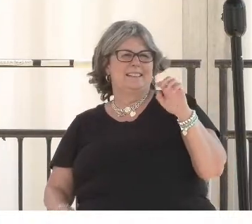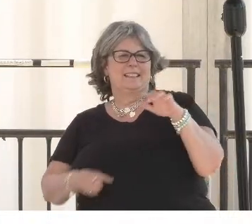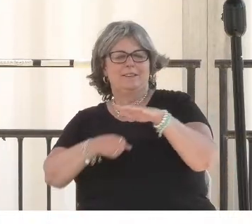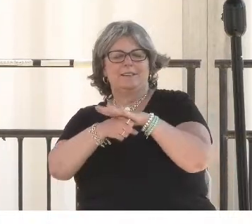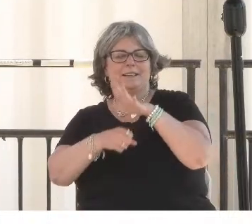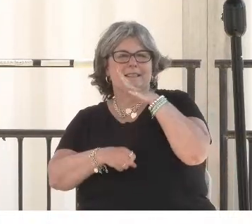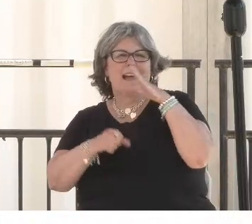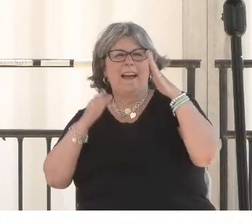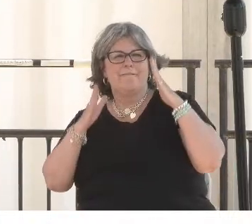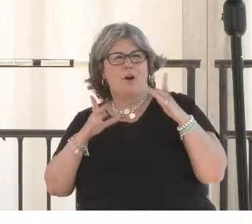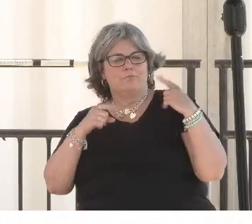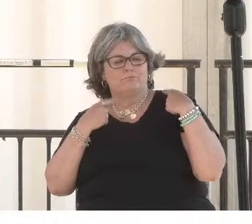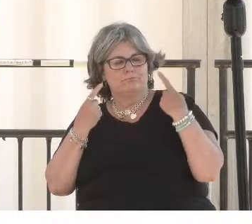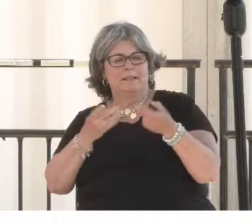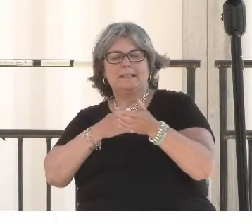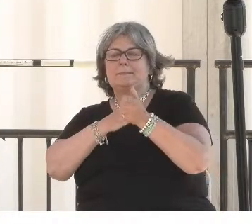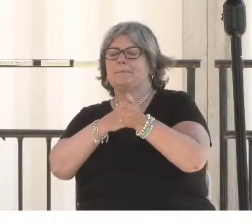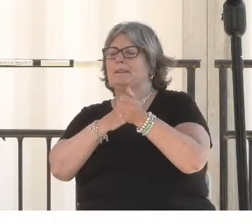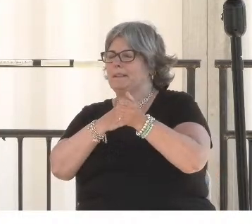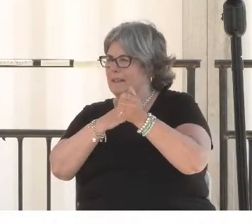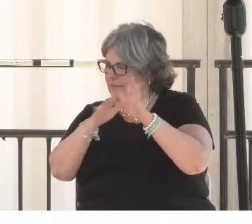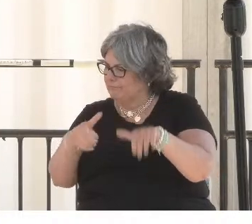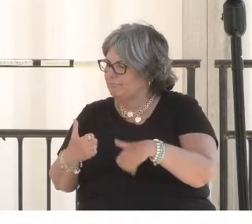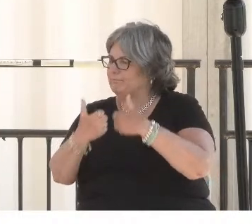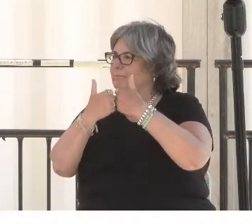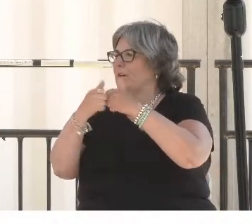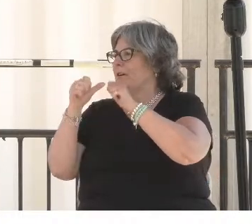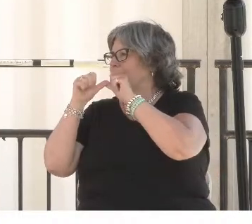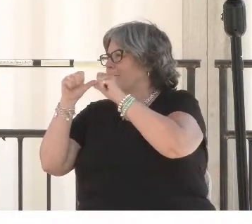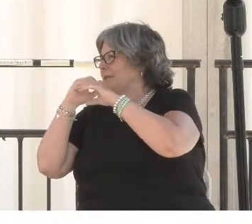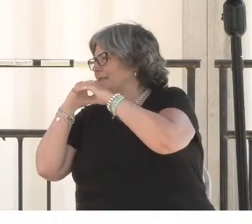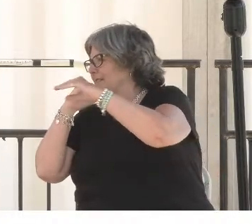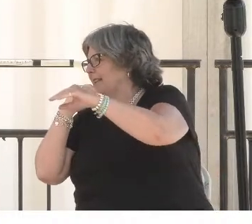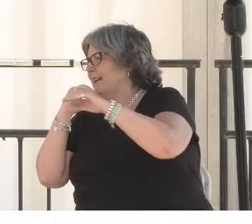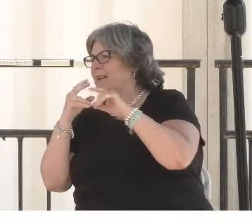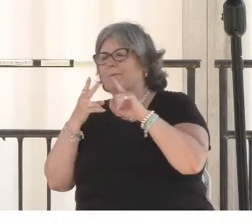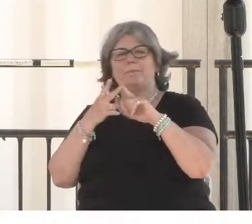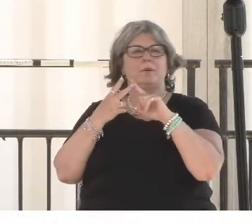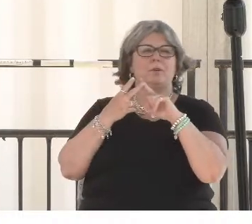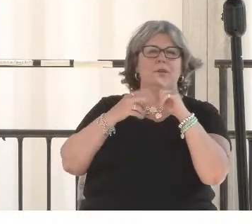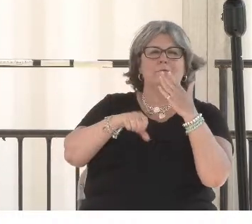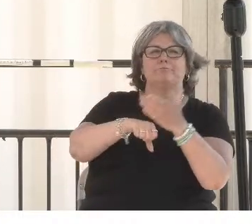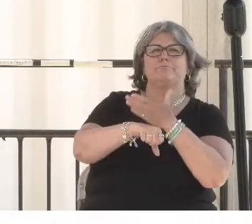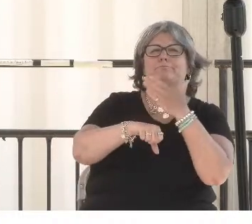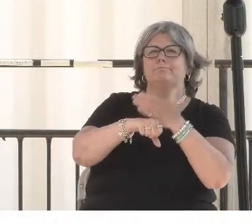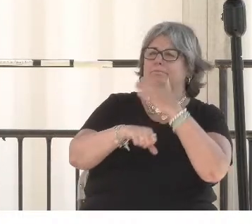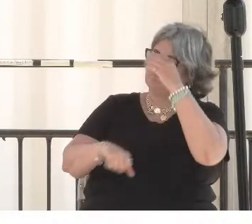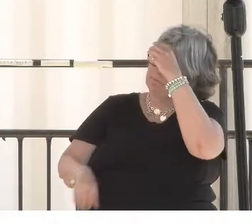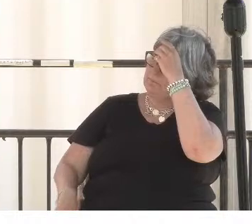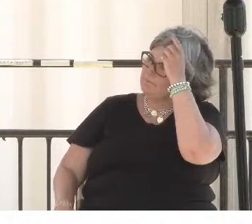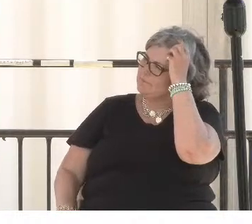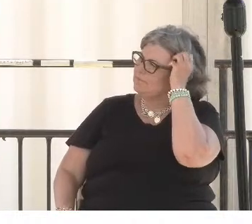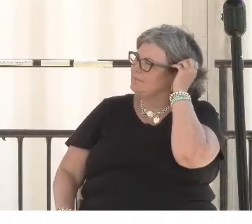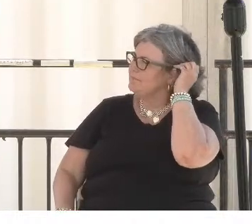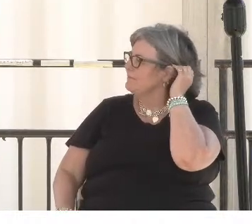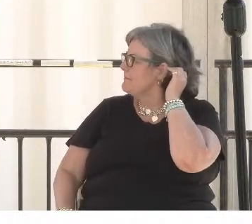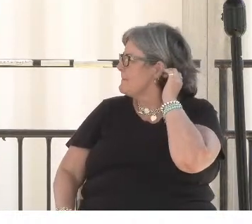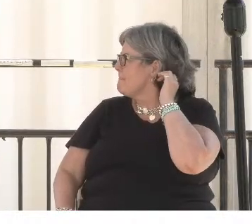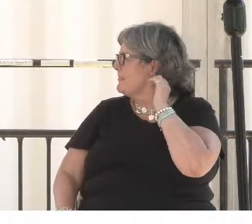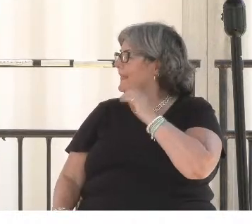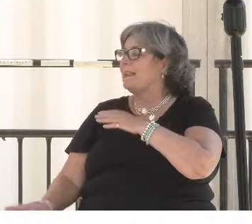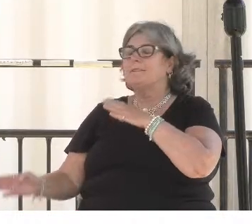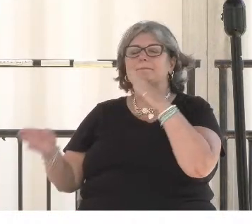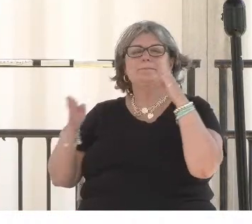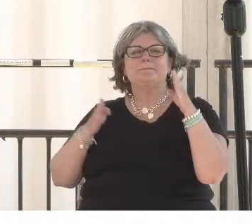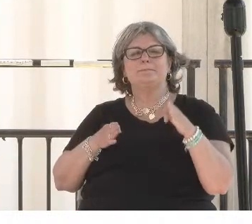local farmers who's really been leading the charge for both sustainable and regenerative agriculture.